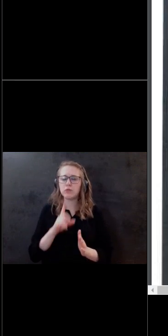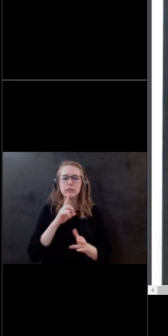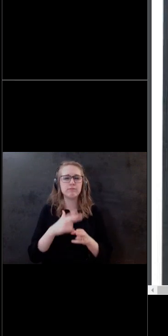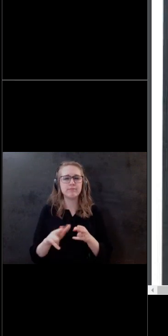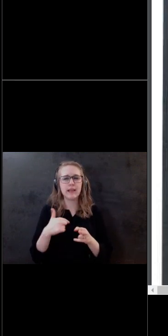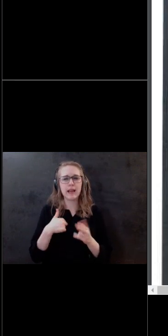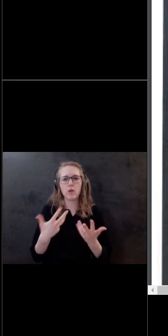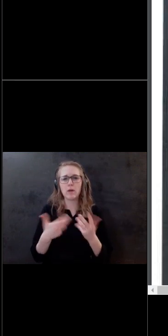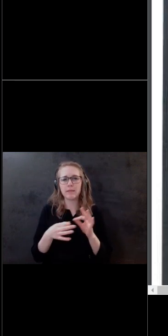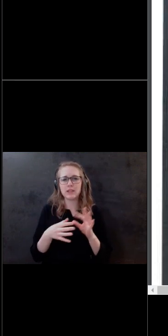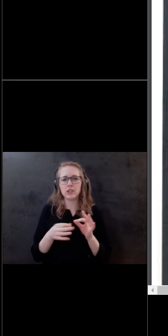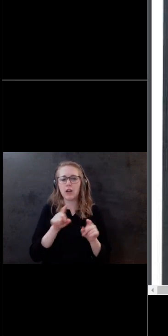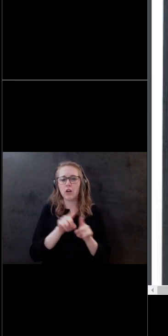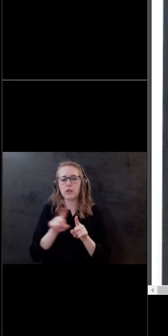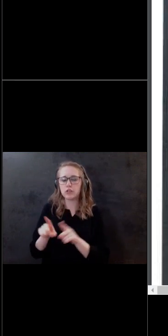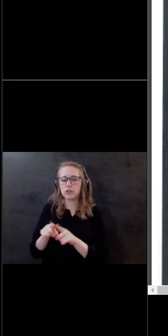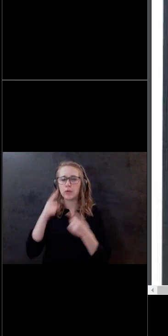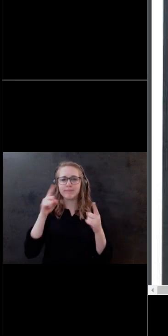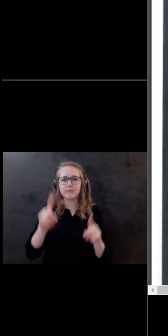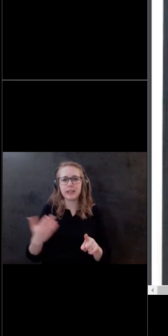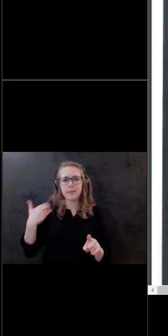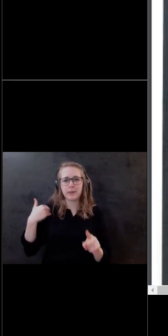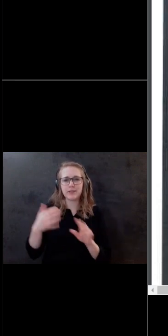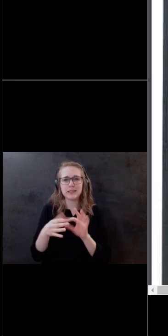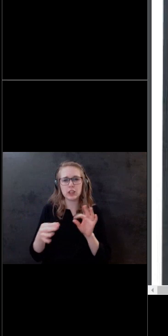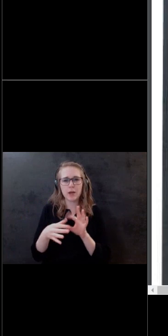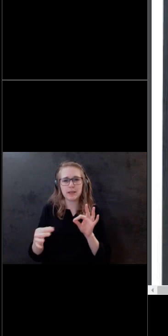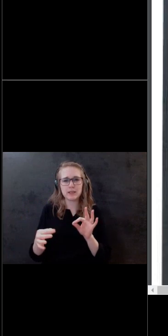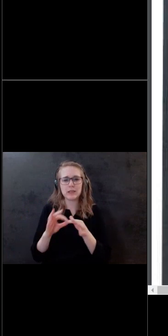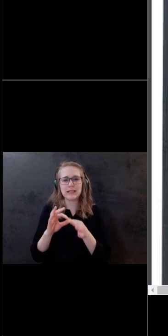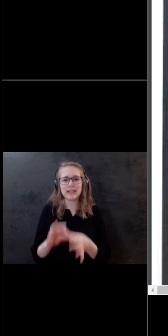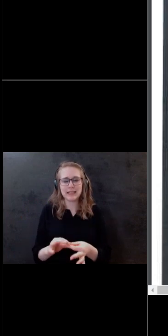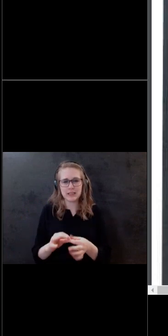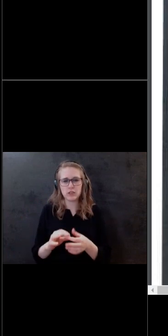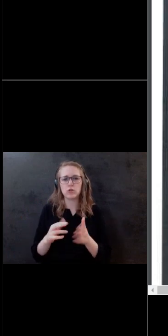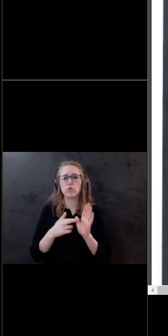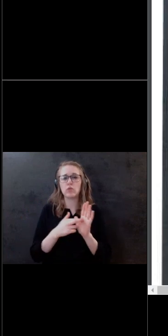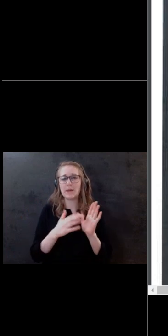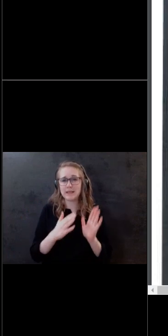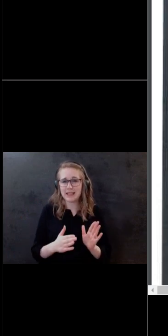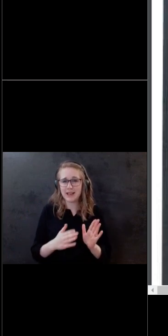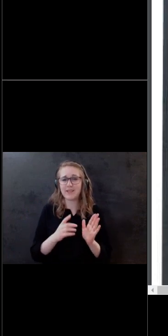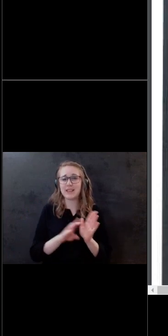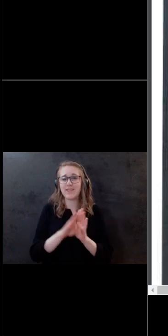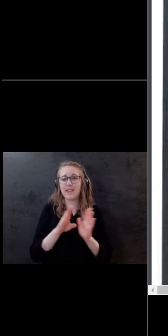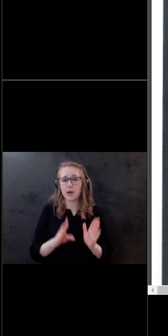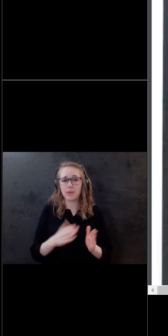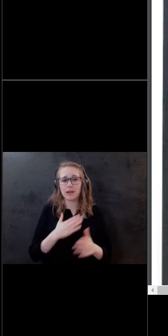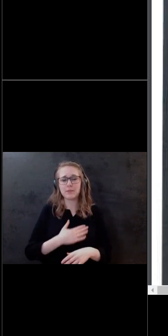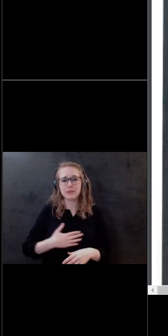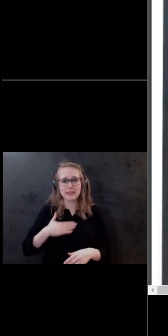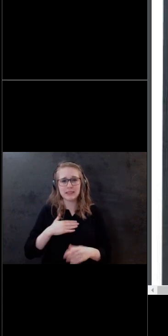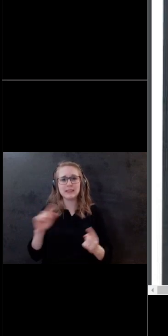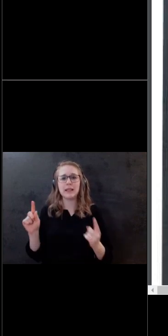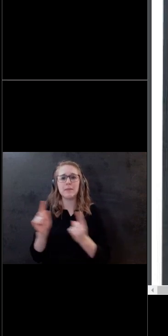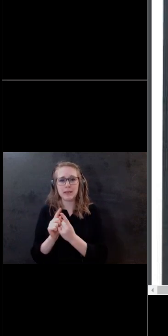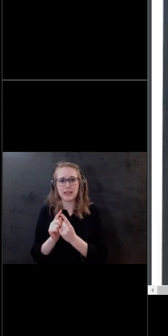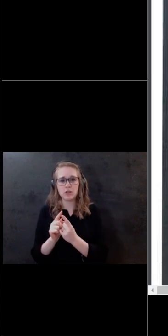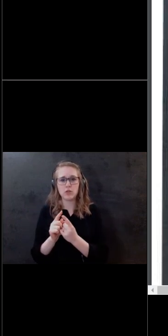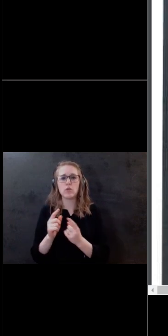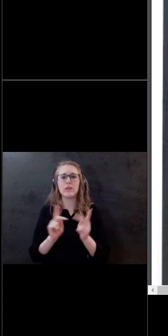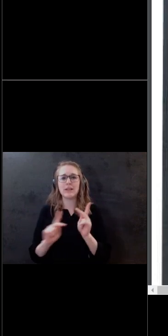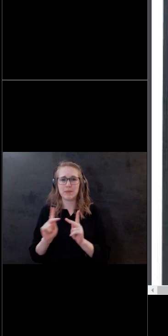that I also want to concur with the previous comments that were made regarding having the representative of the developer please meet with the